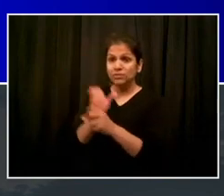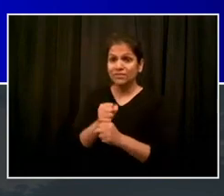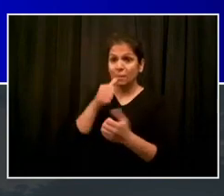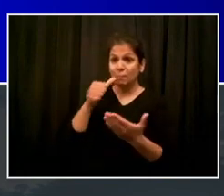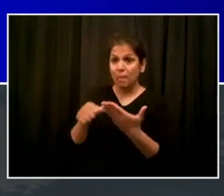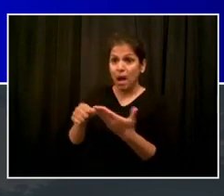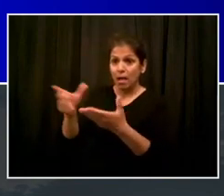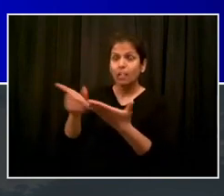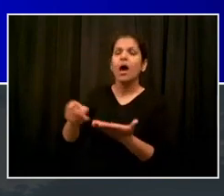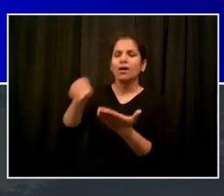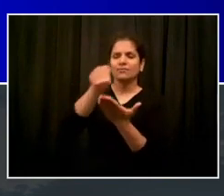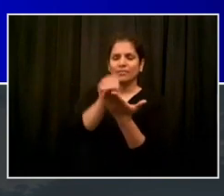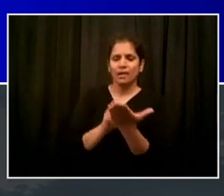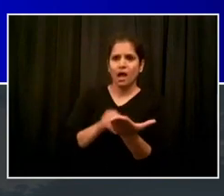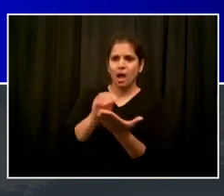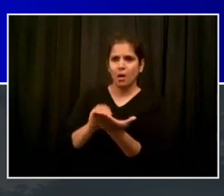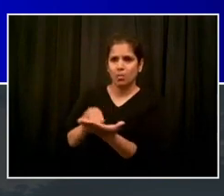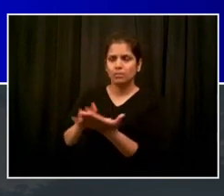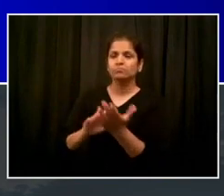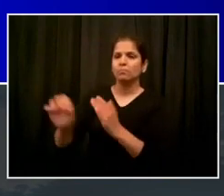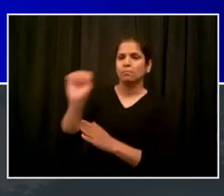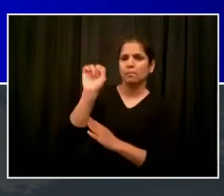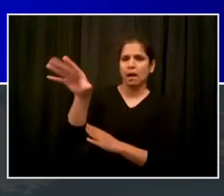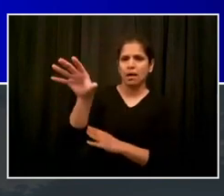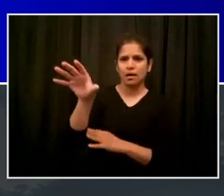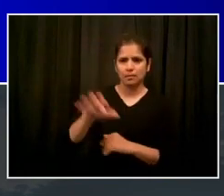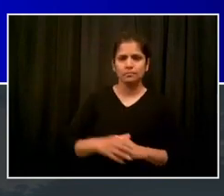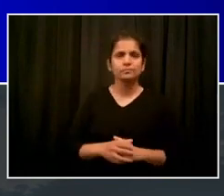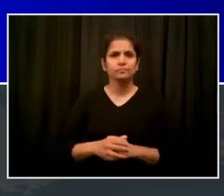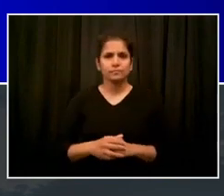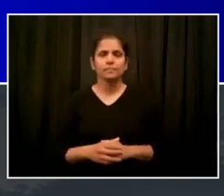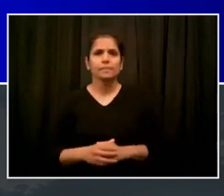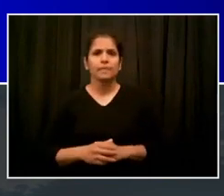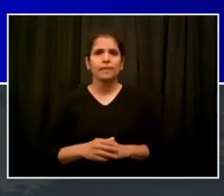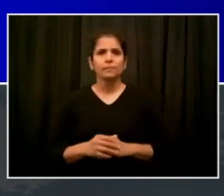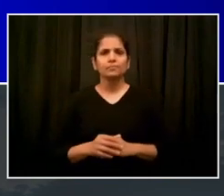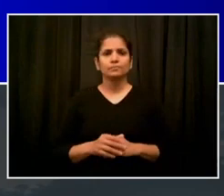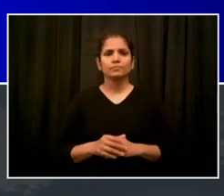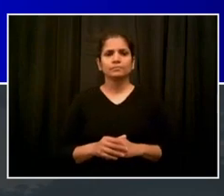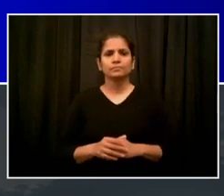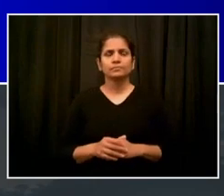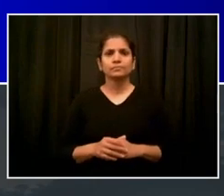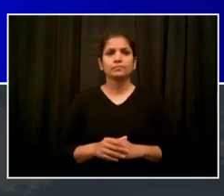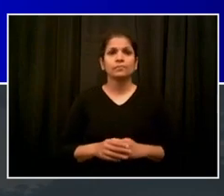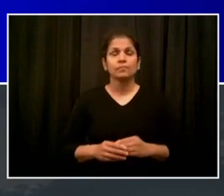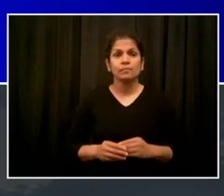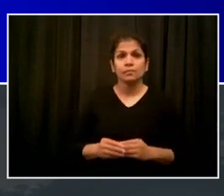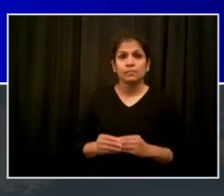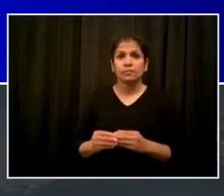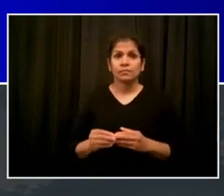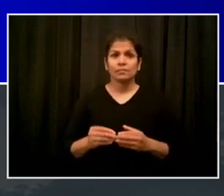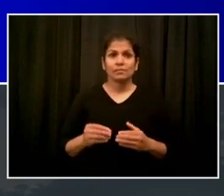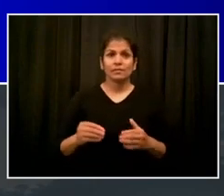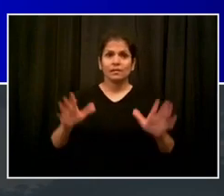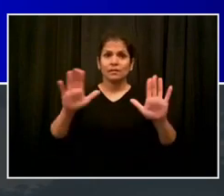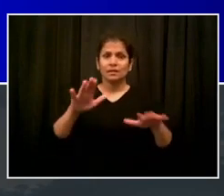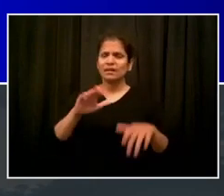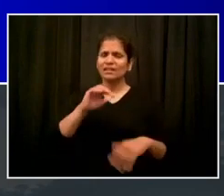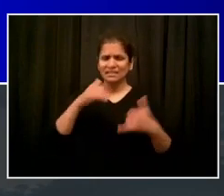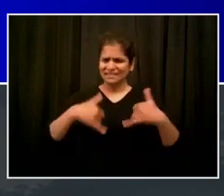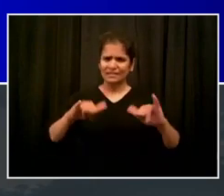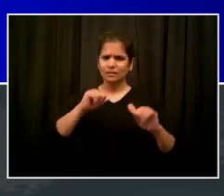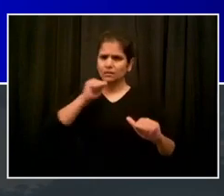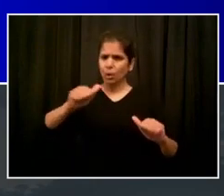the registration by mail today. The instructions are online. So there's still a chance to do that. We want to see everyone make